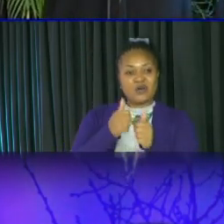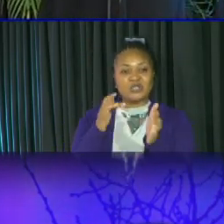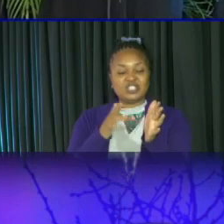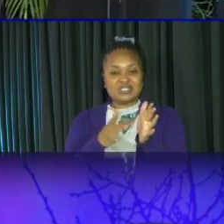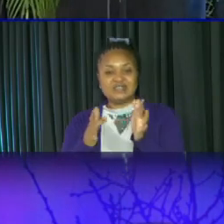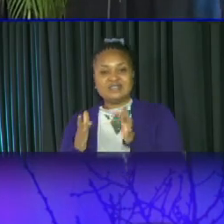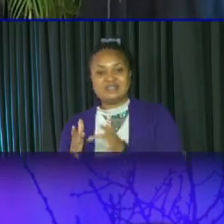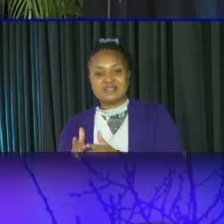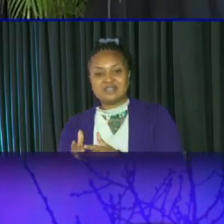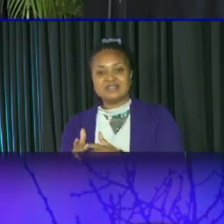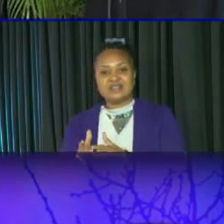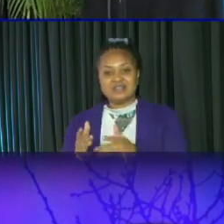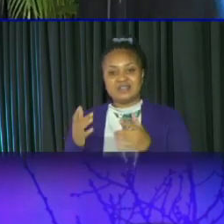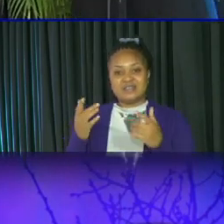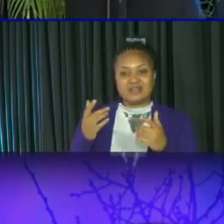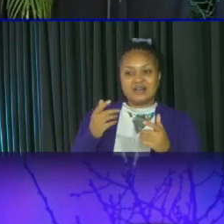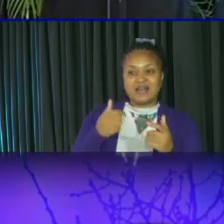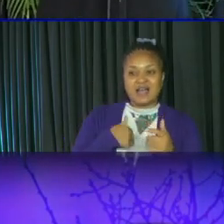I follow Jesus.